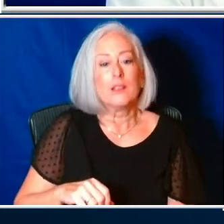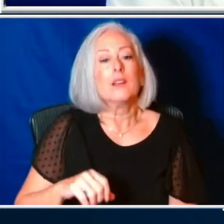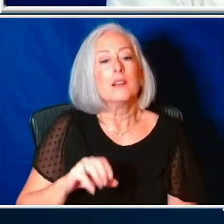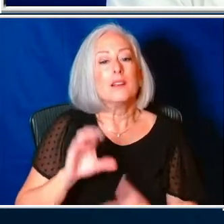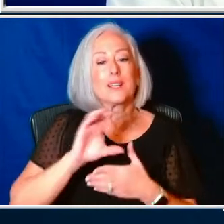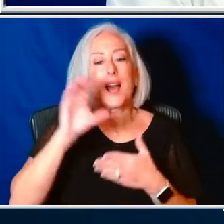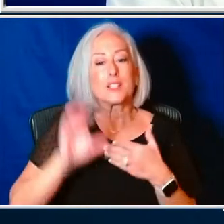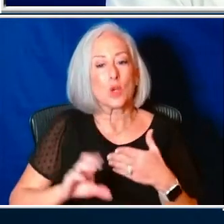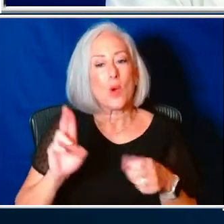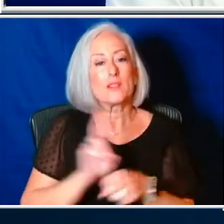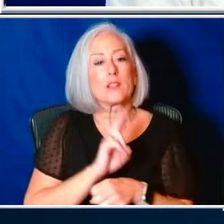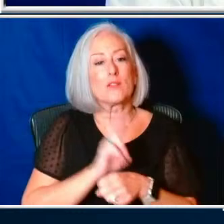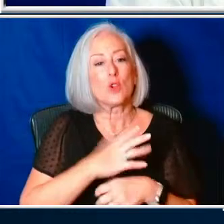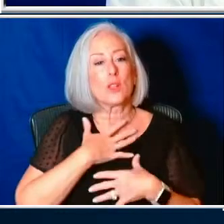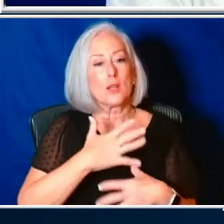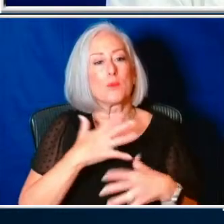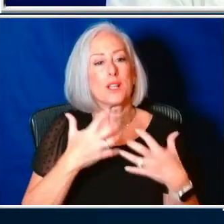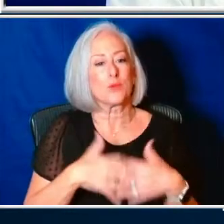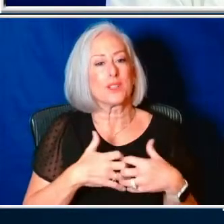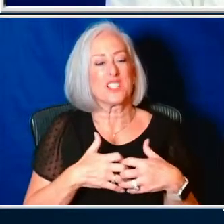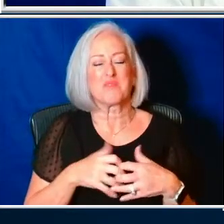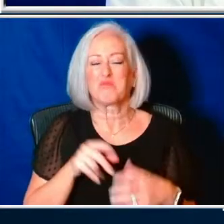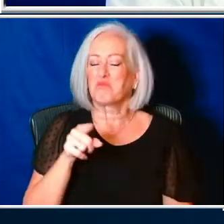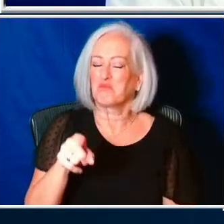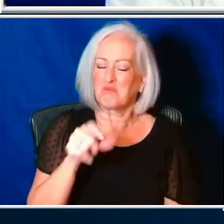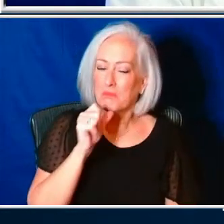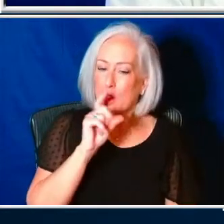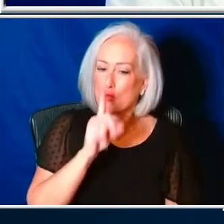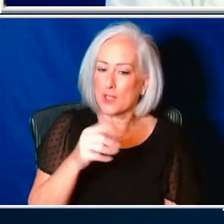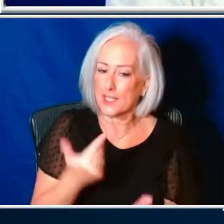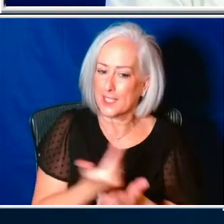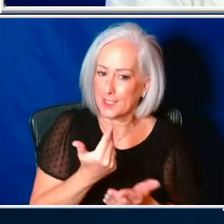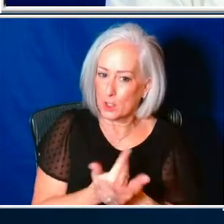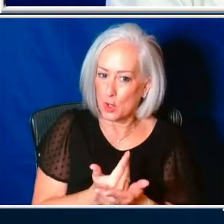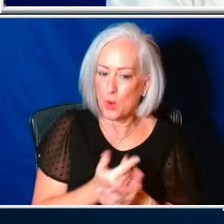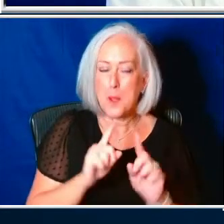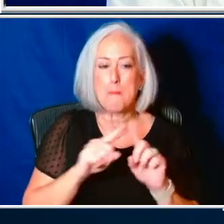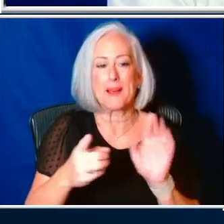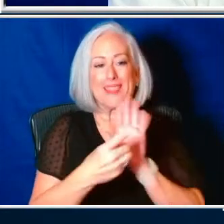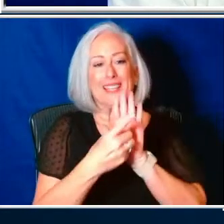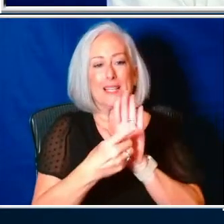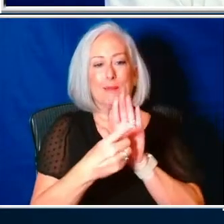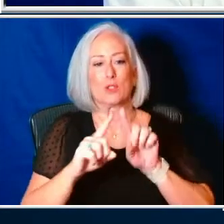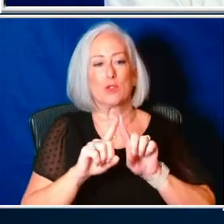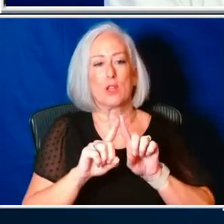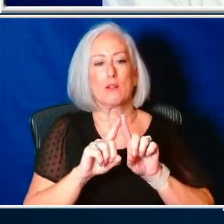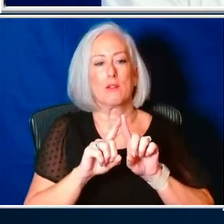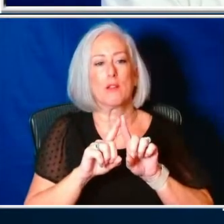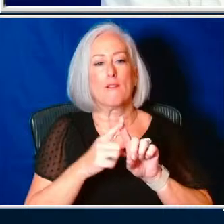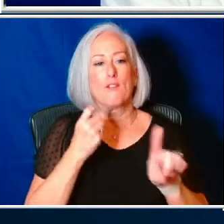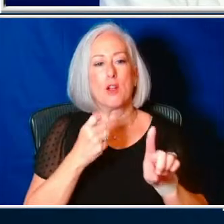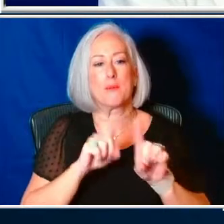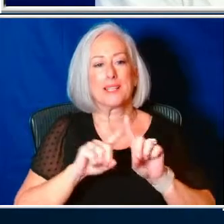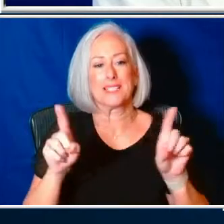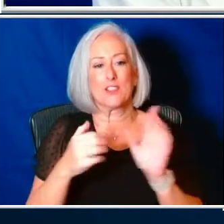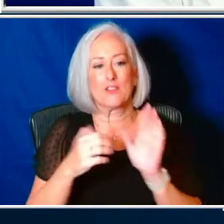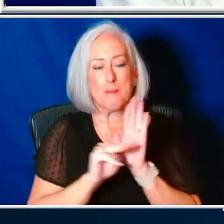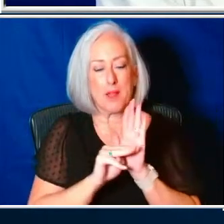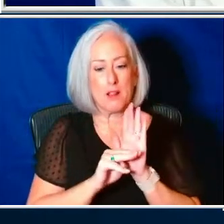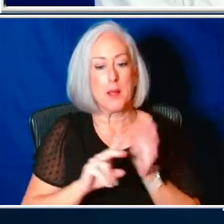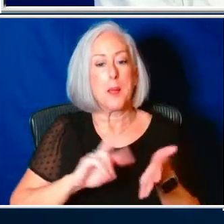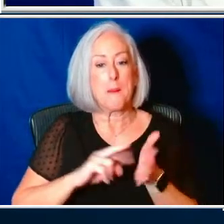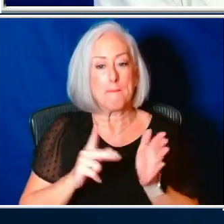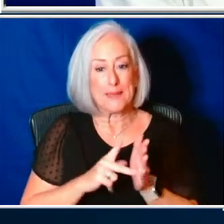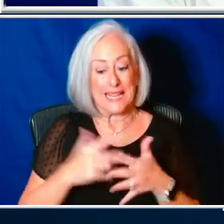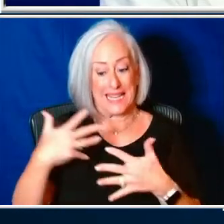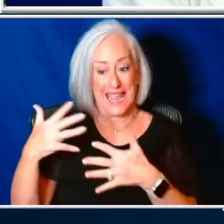This is actually not new news, right? But they demonstrated through a different model. It used to be we just pushed air into the lung and we'd sucked it back out. Man, I